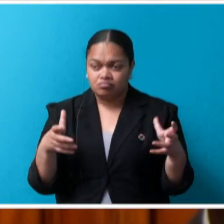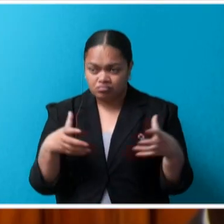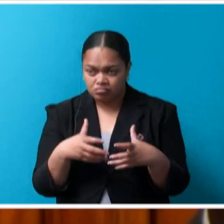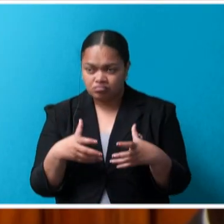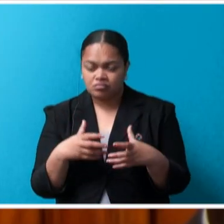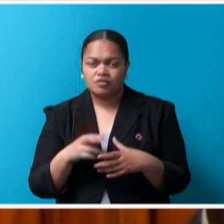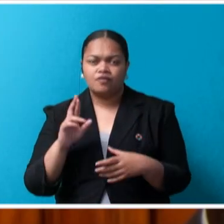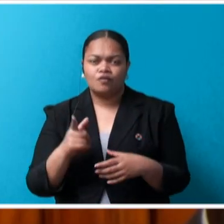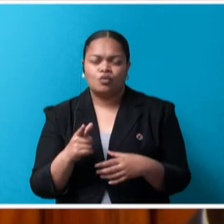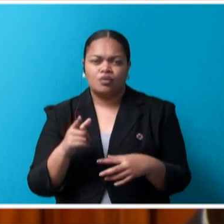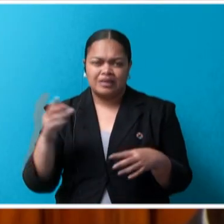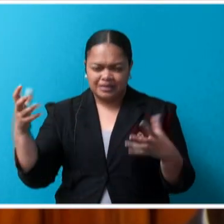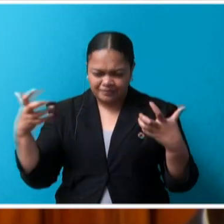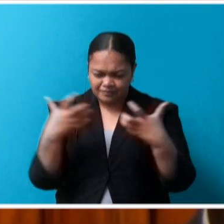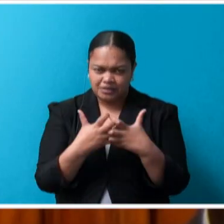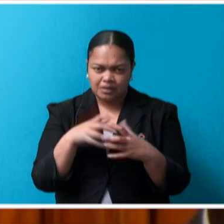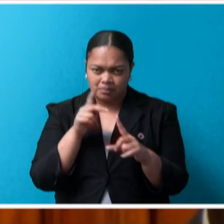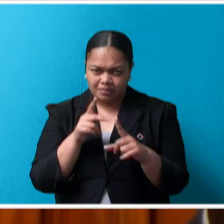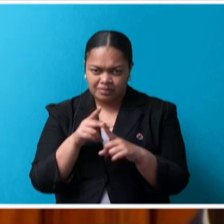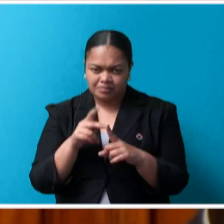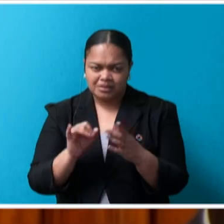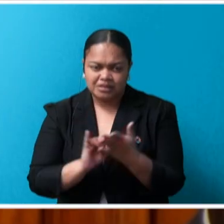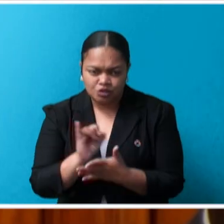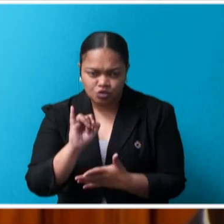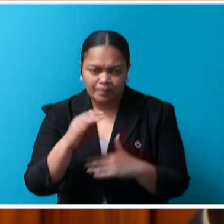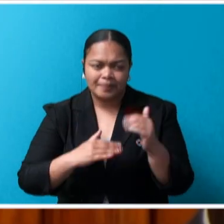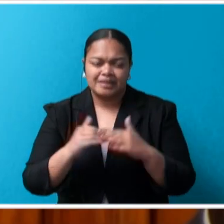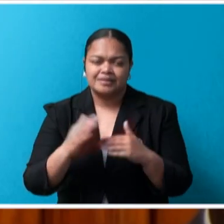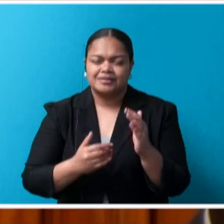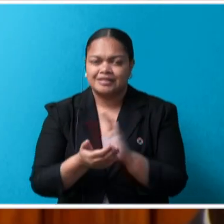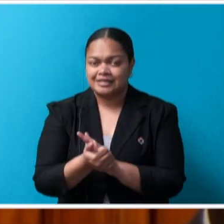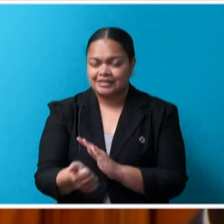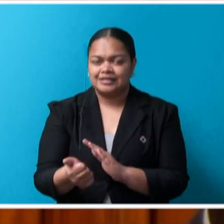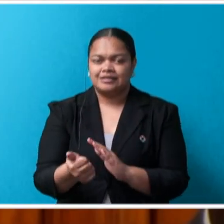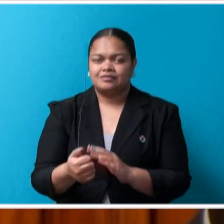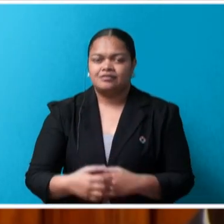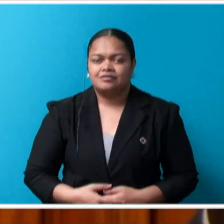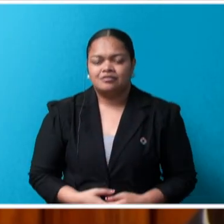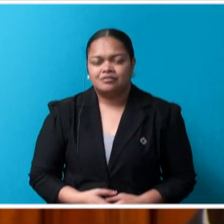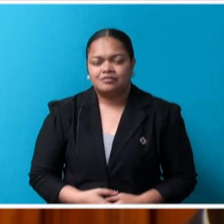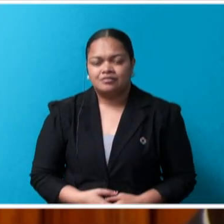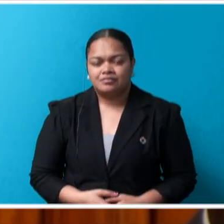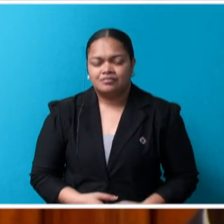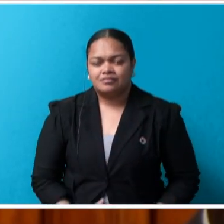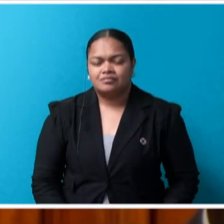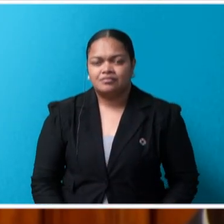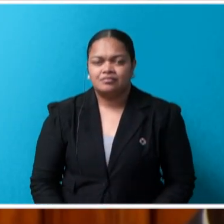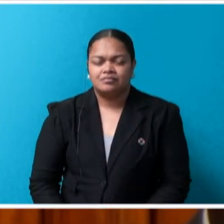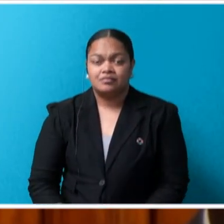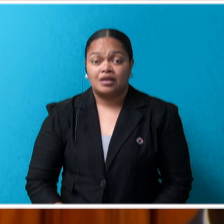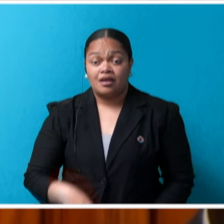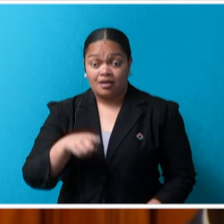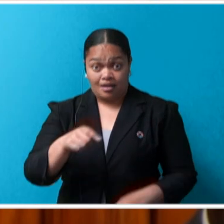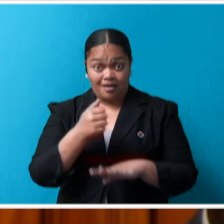have a fit-for-purpose institution to build the skills the growing sector demands. While this government has come